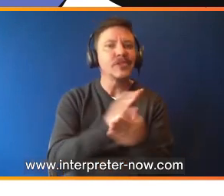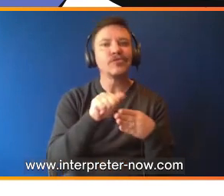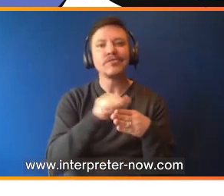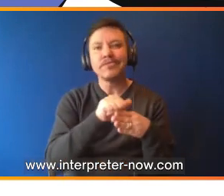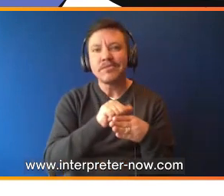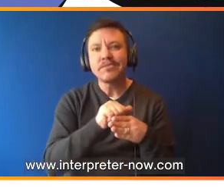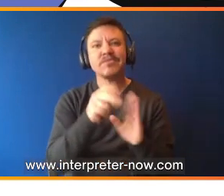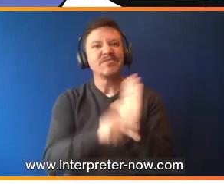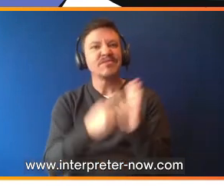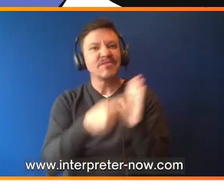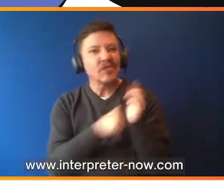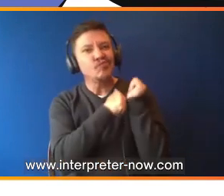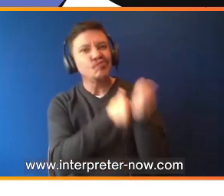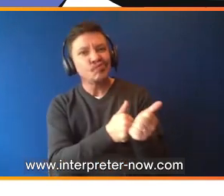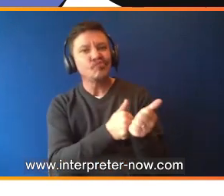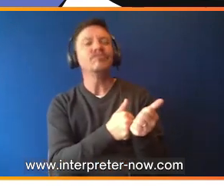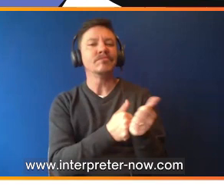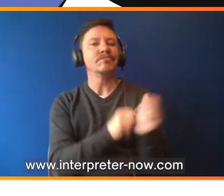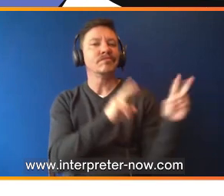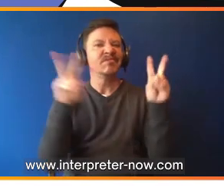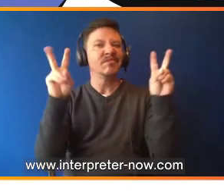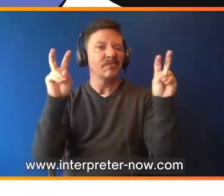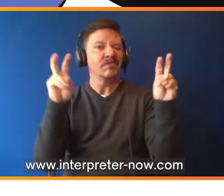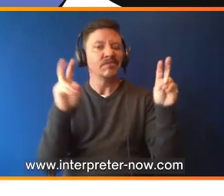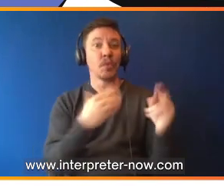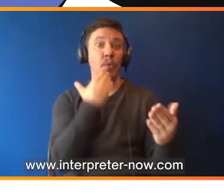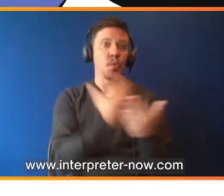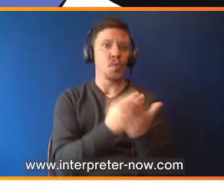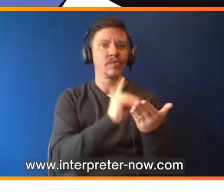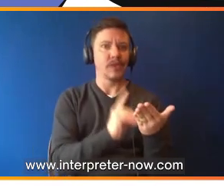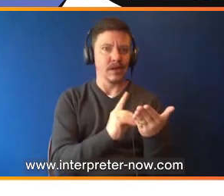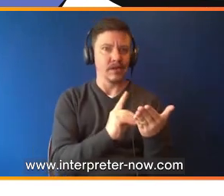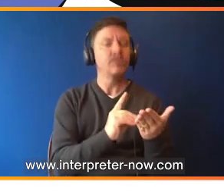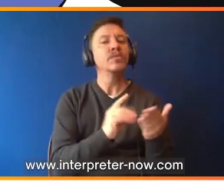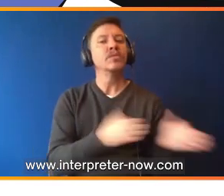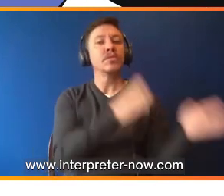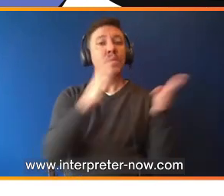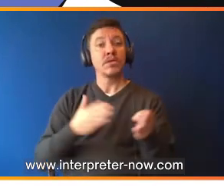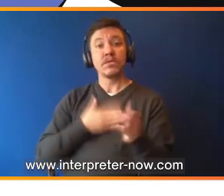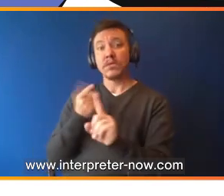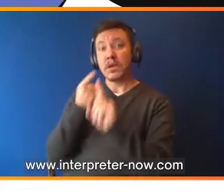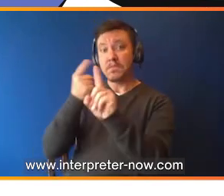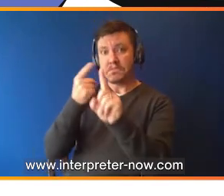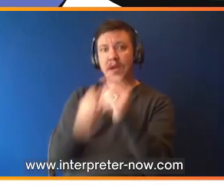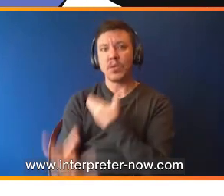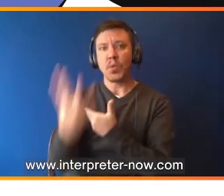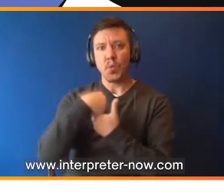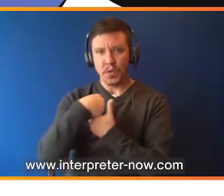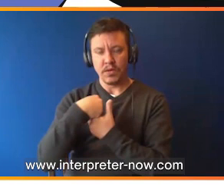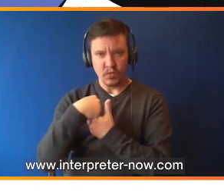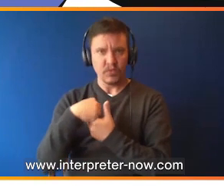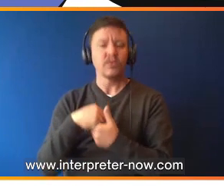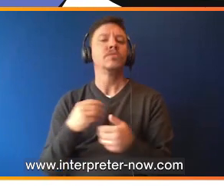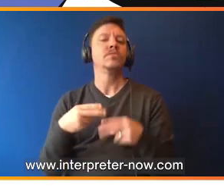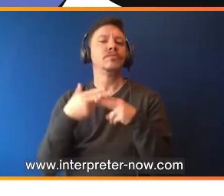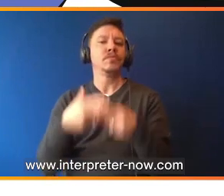is. And the goal with inclusive design practices, we can call it equitable design, anti-oppressive design. There's a lot of names for